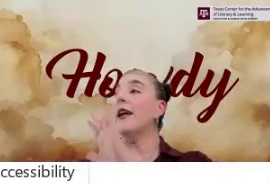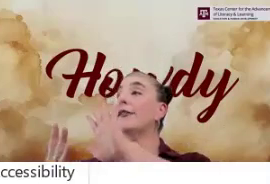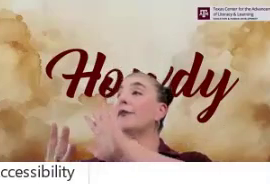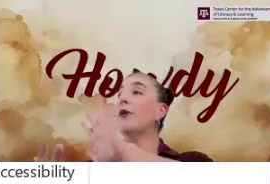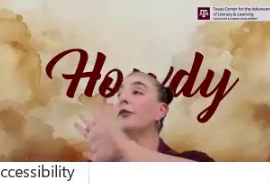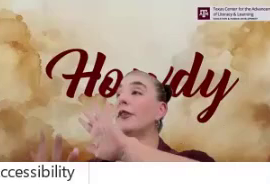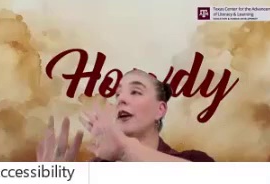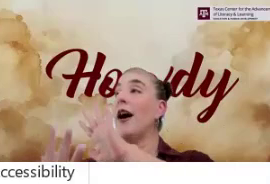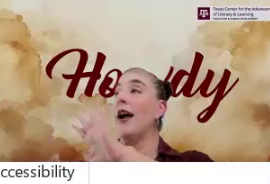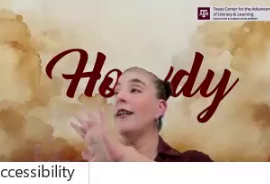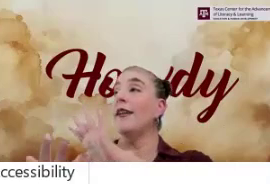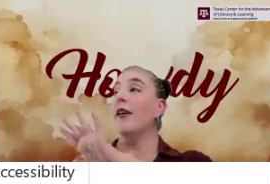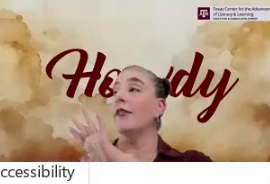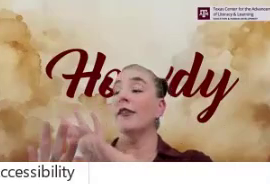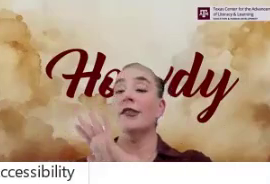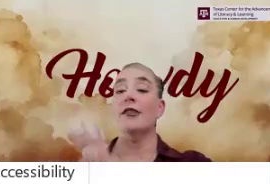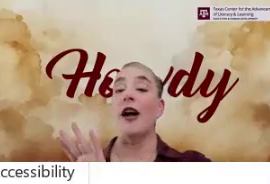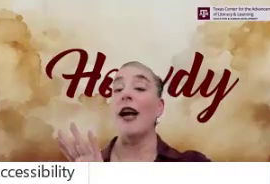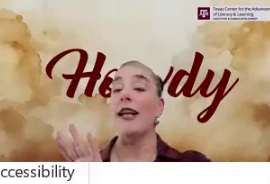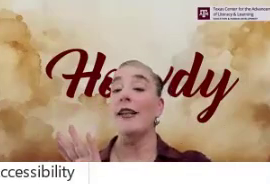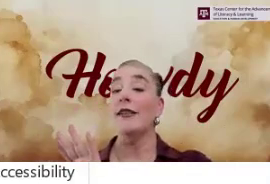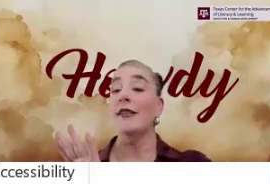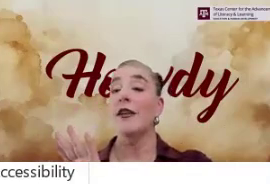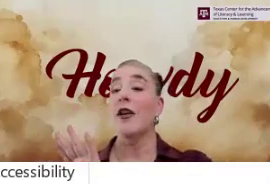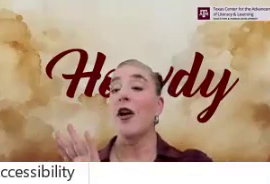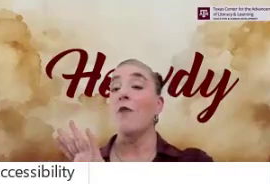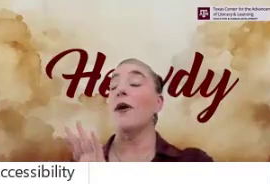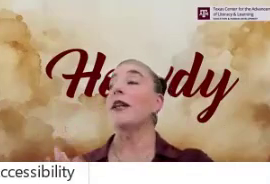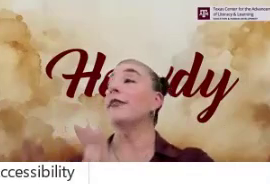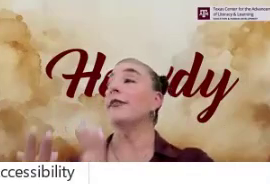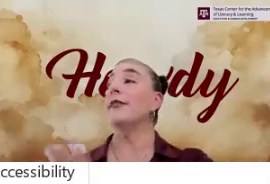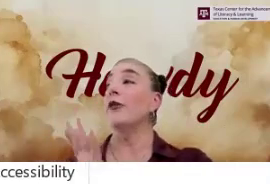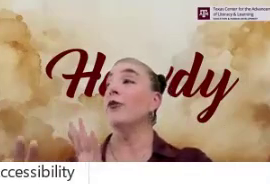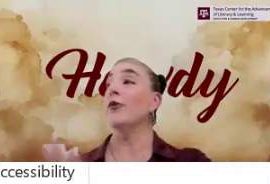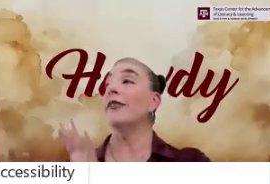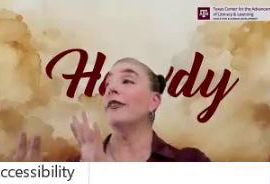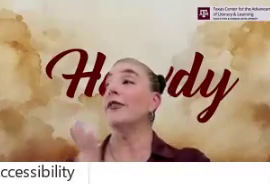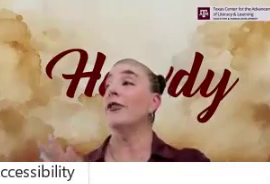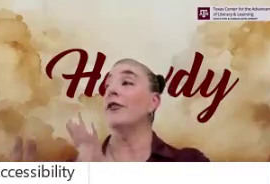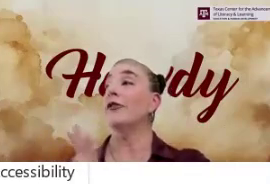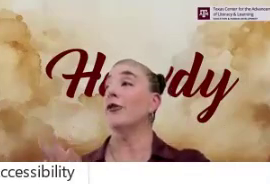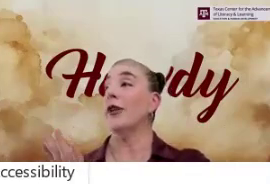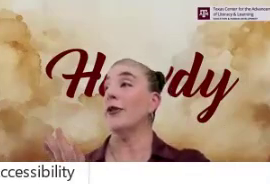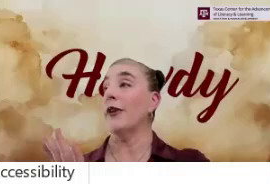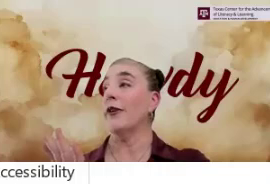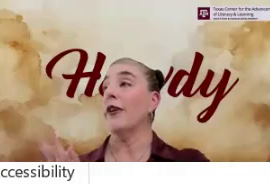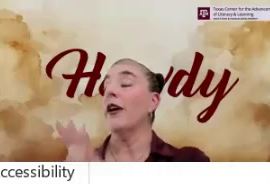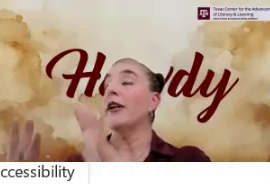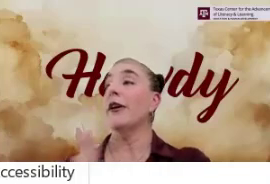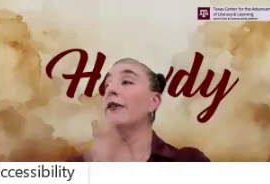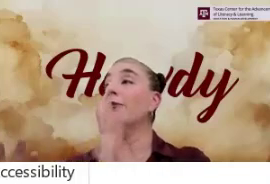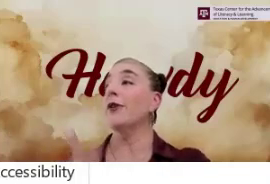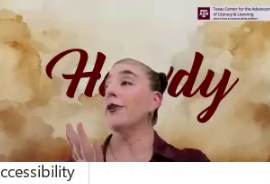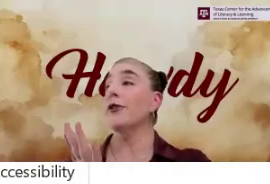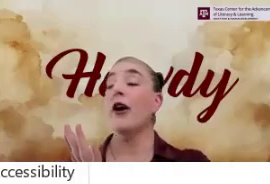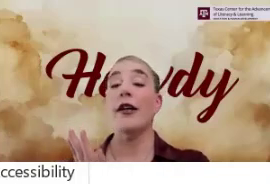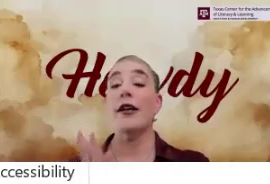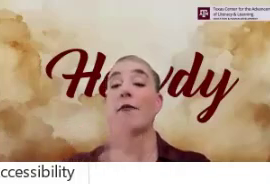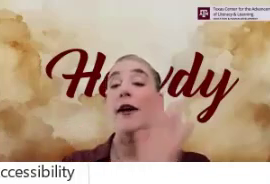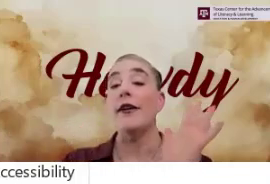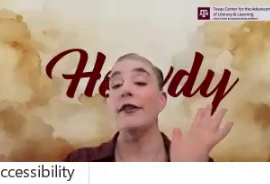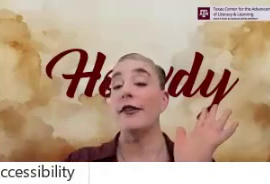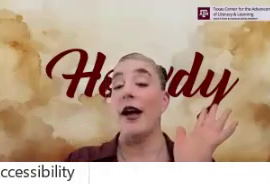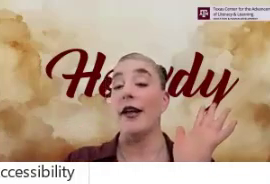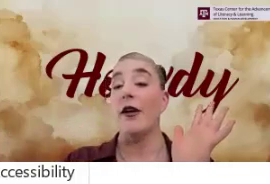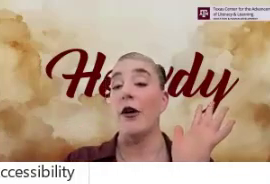it, it's supposed to hide it on the slide, but it still reads it to the screen reader. Gareth, what you're